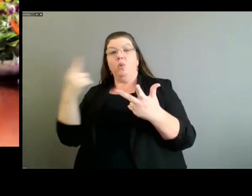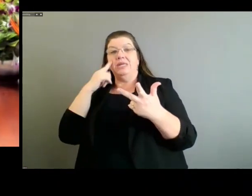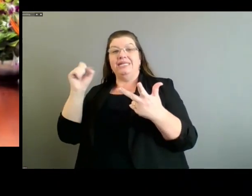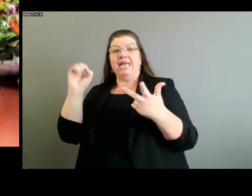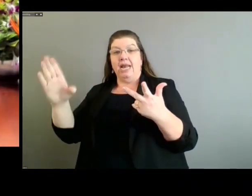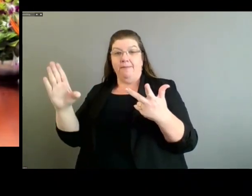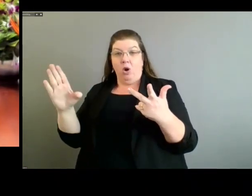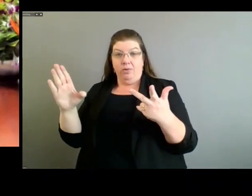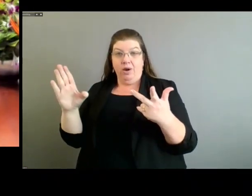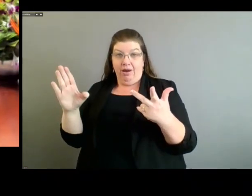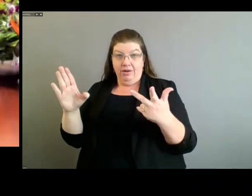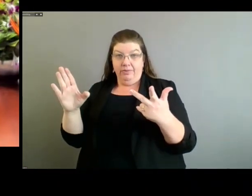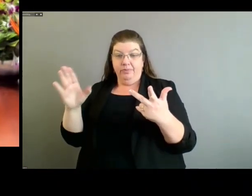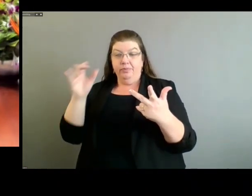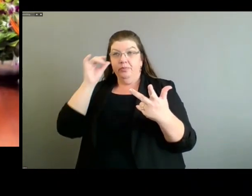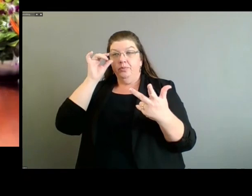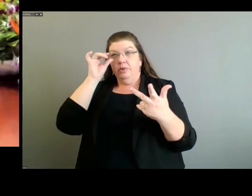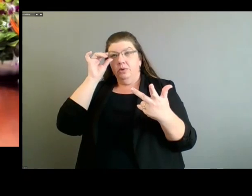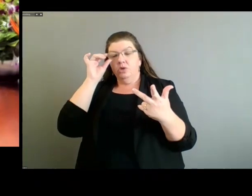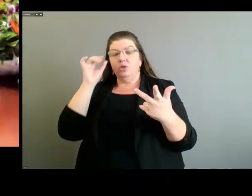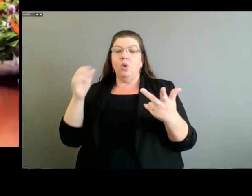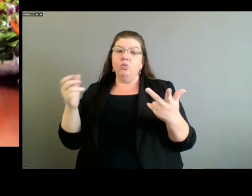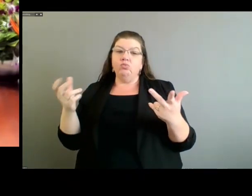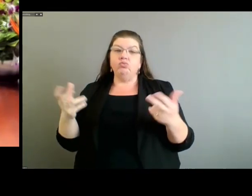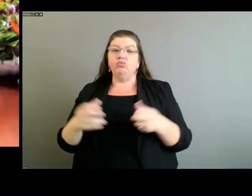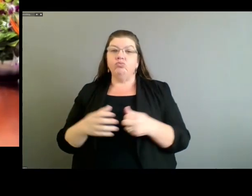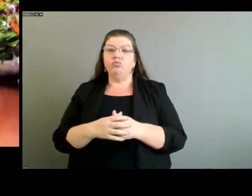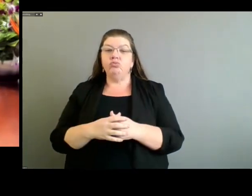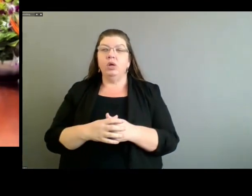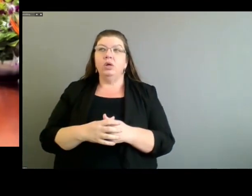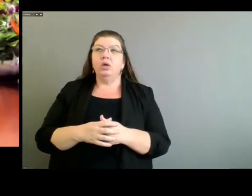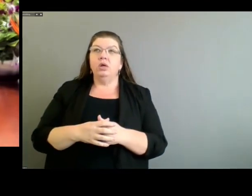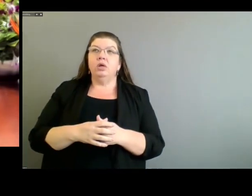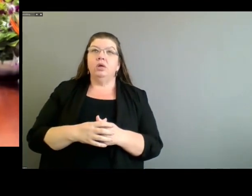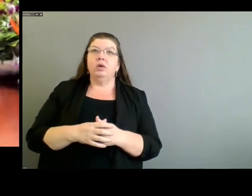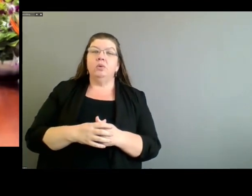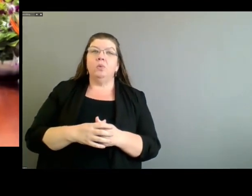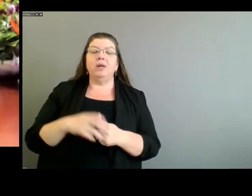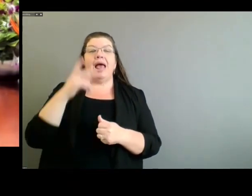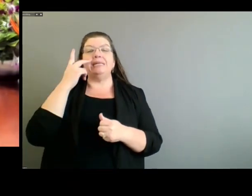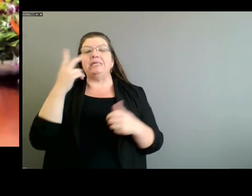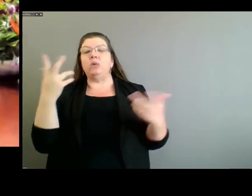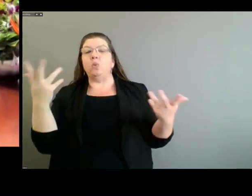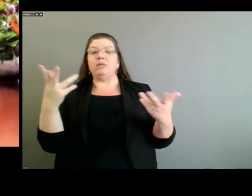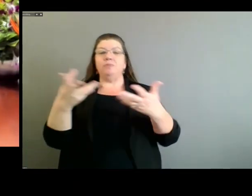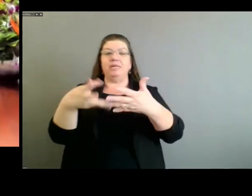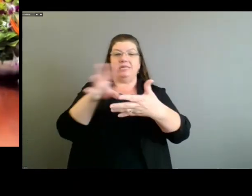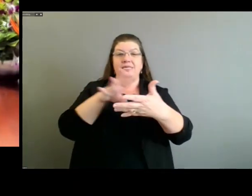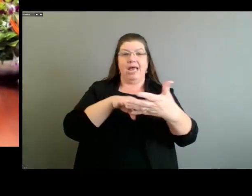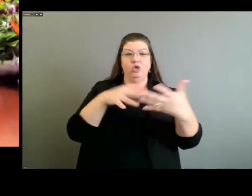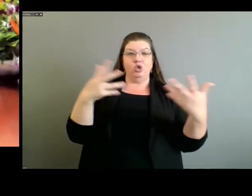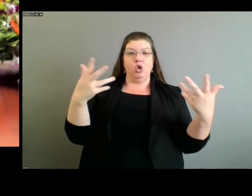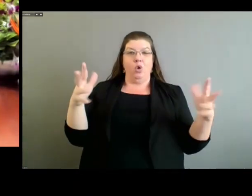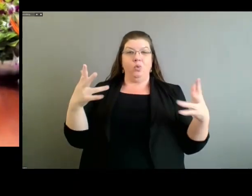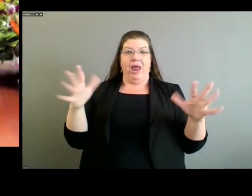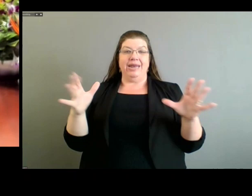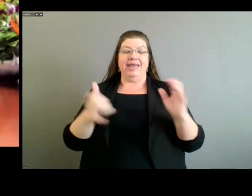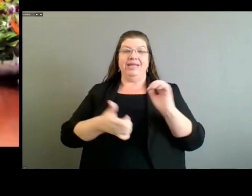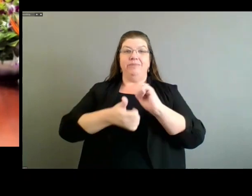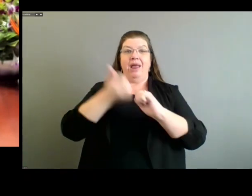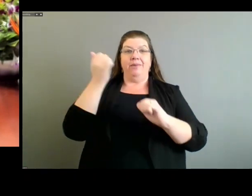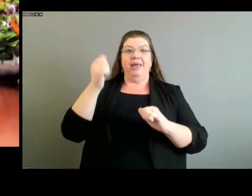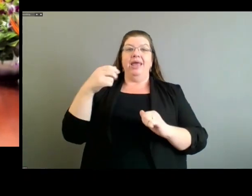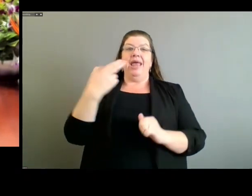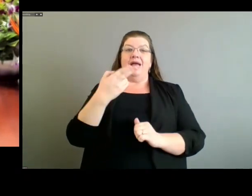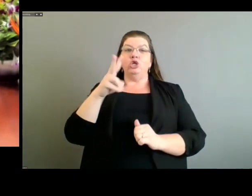Barbara. And so when I look at what's being scheduled already, it is primarily